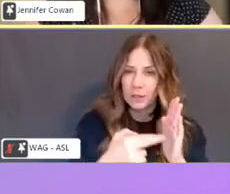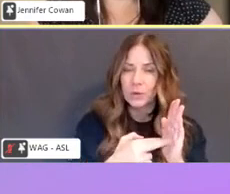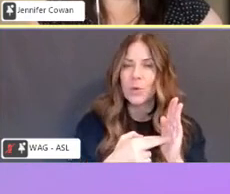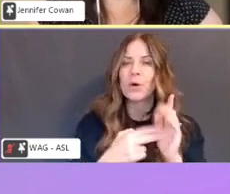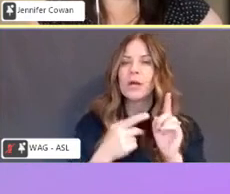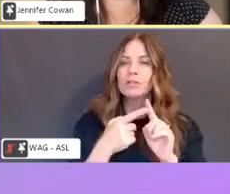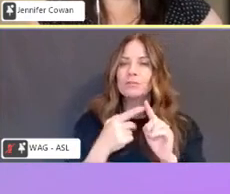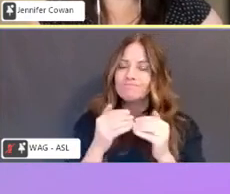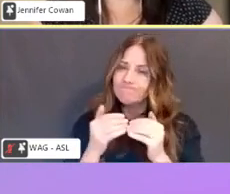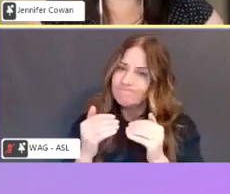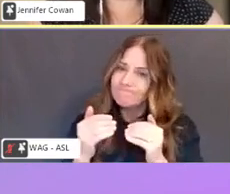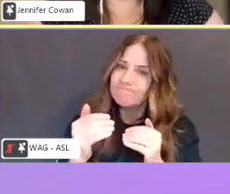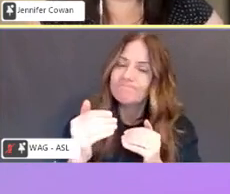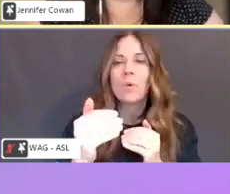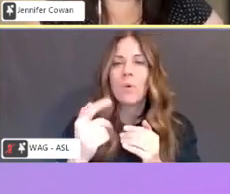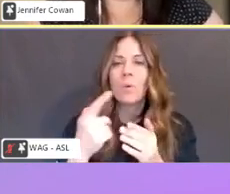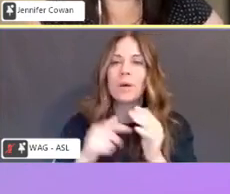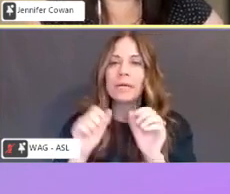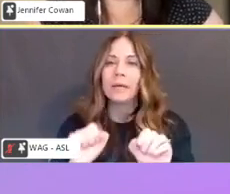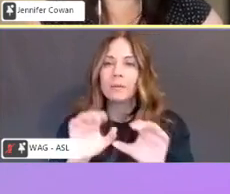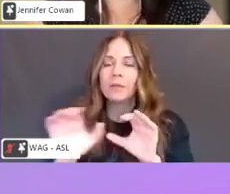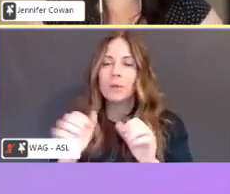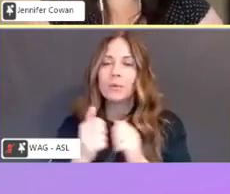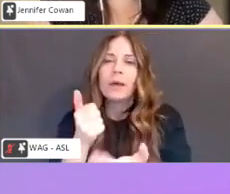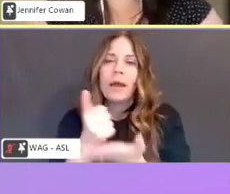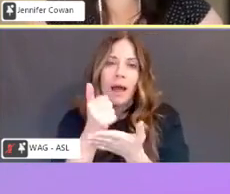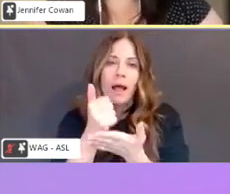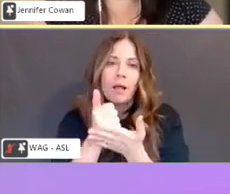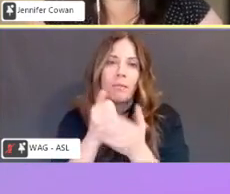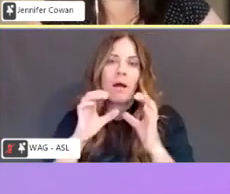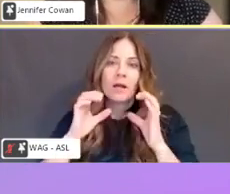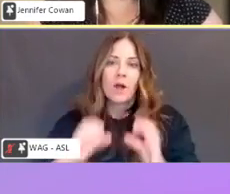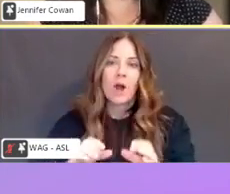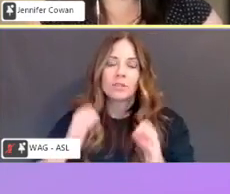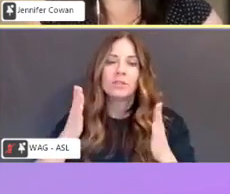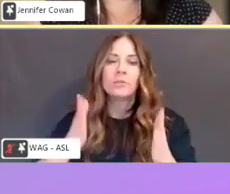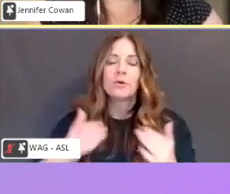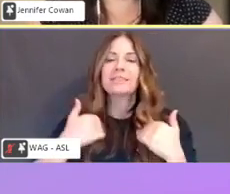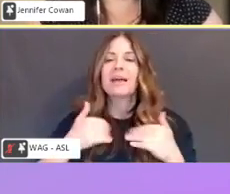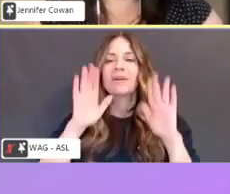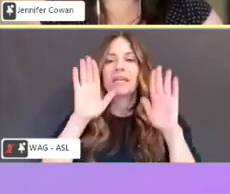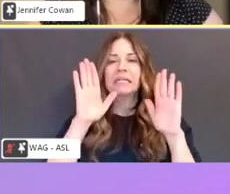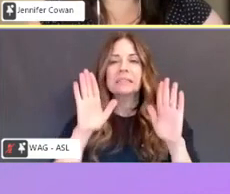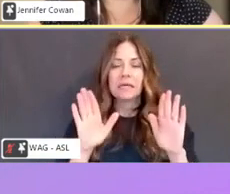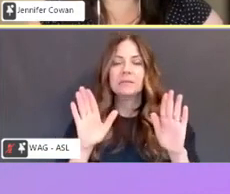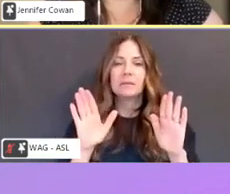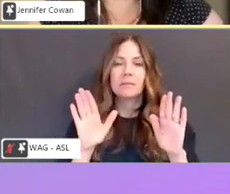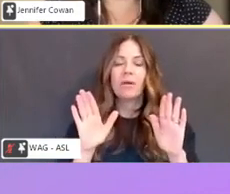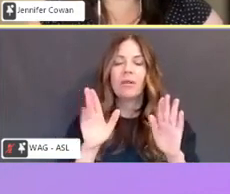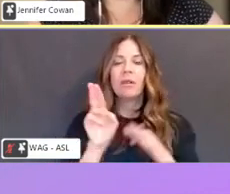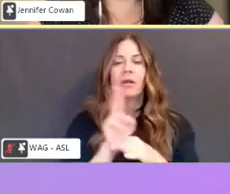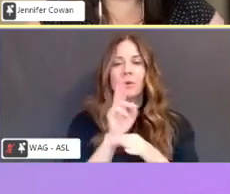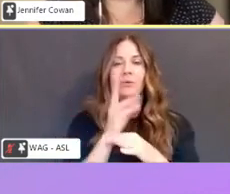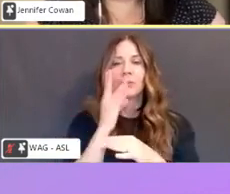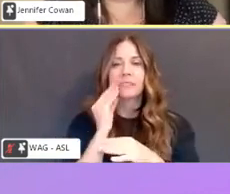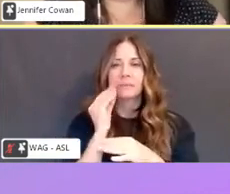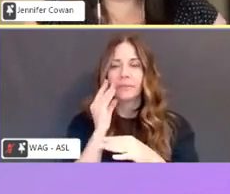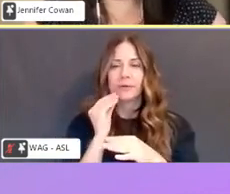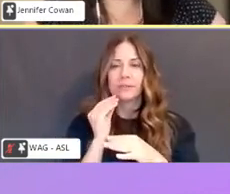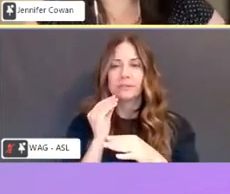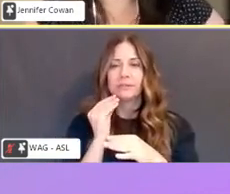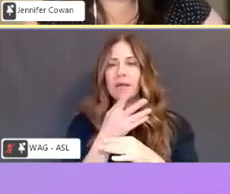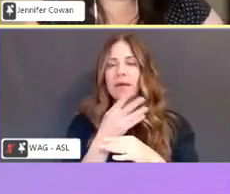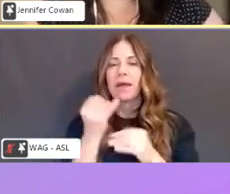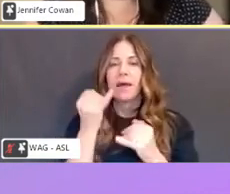beyond into, you know, what can we do to help customers have an exceptional user experience.